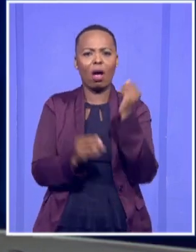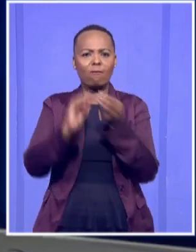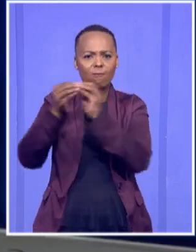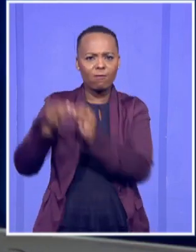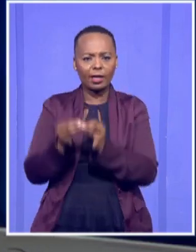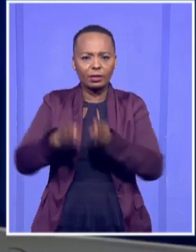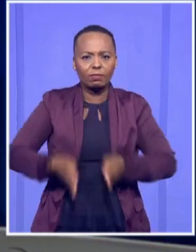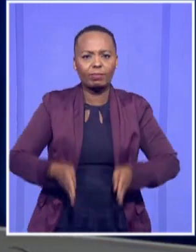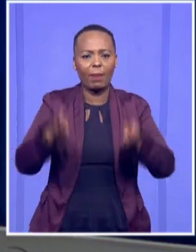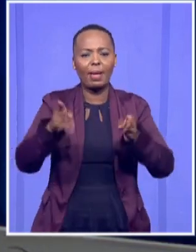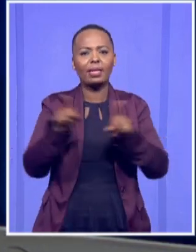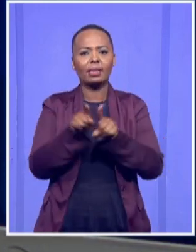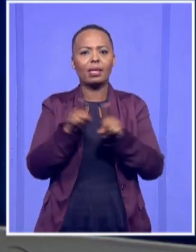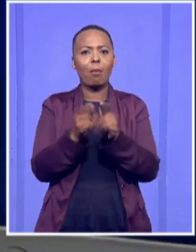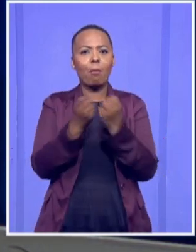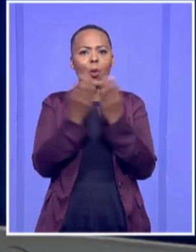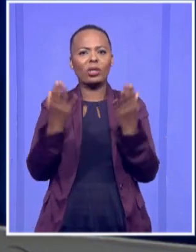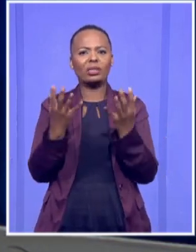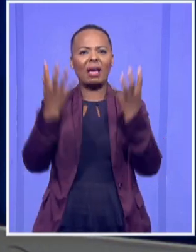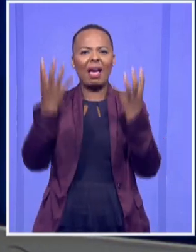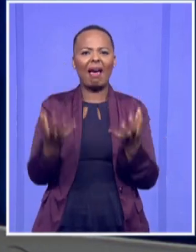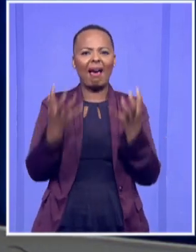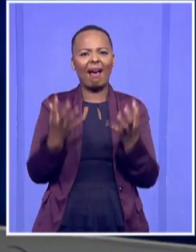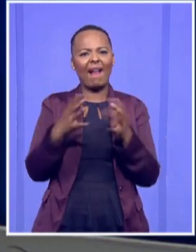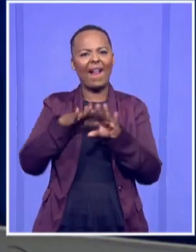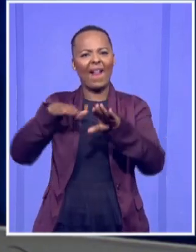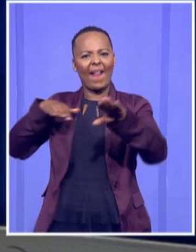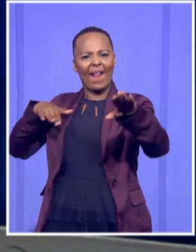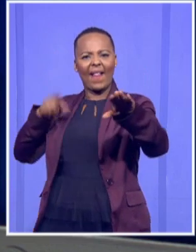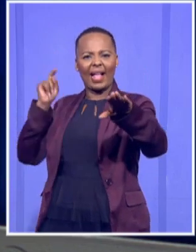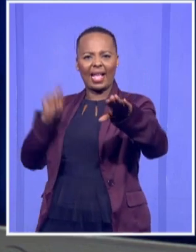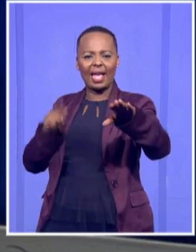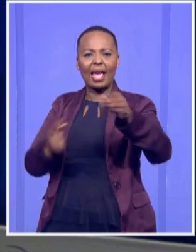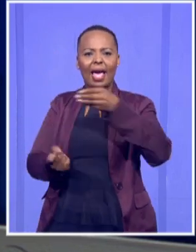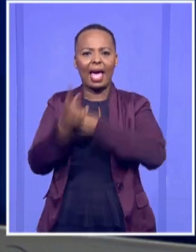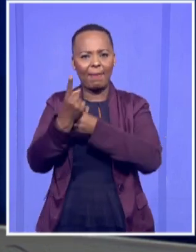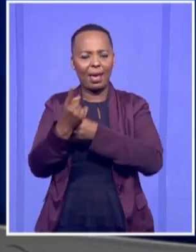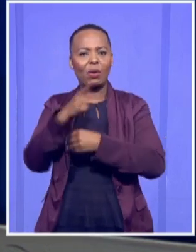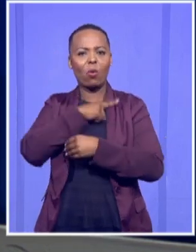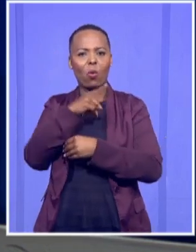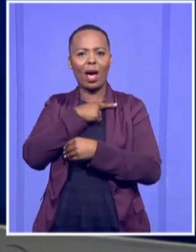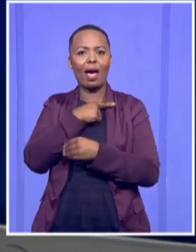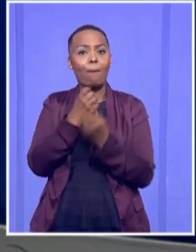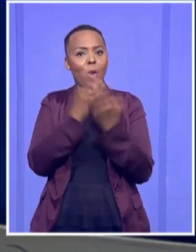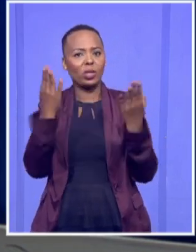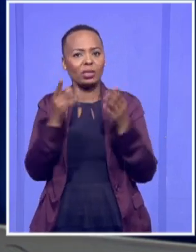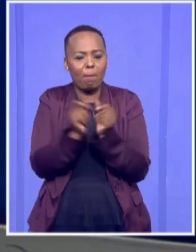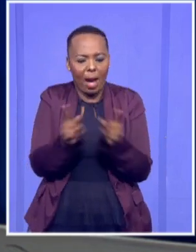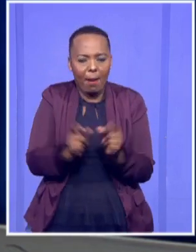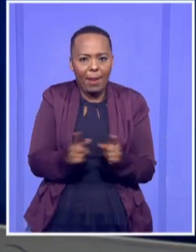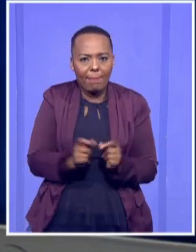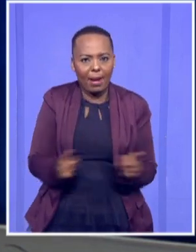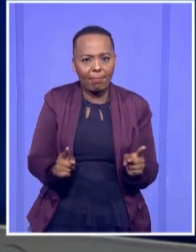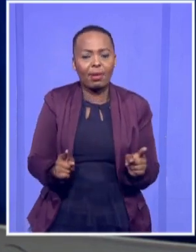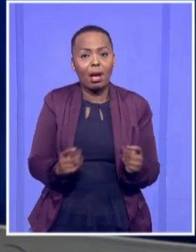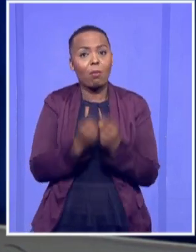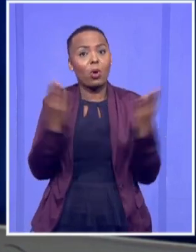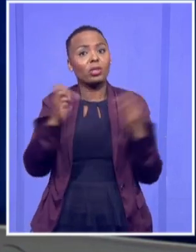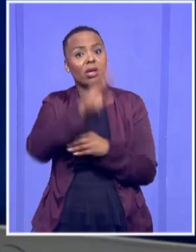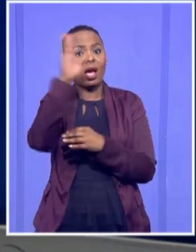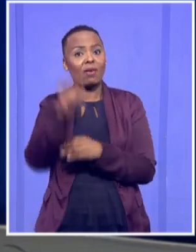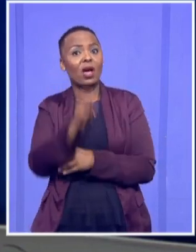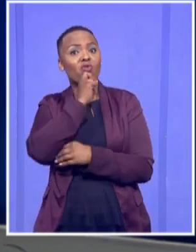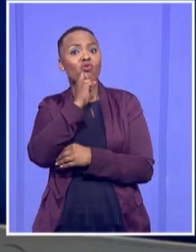high volumes of load-bearing traffic all contribute to the creation of potholes. As a result, many South Africans